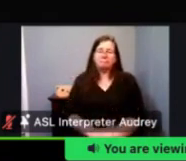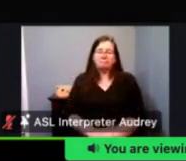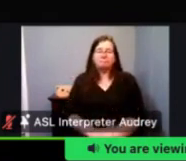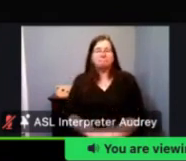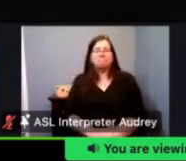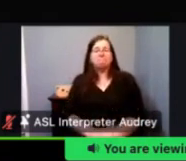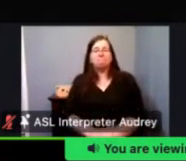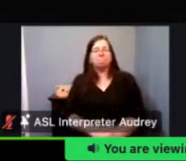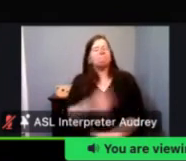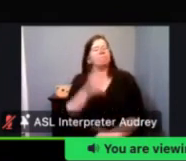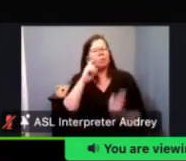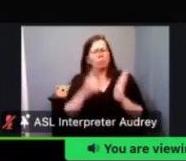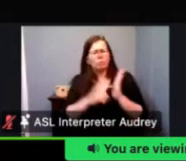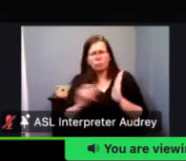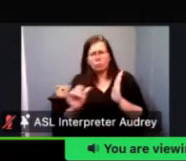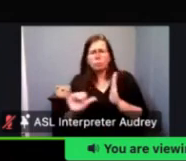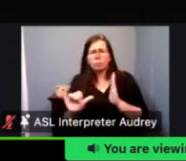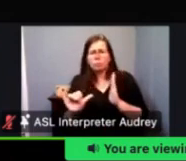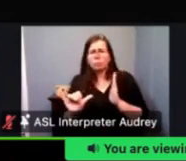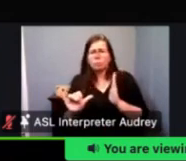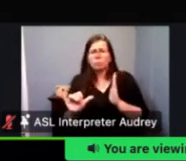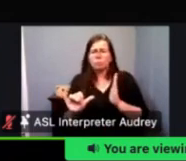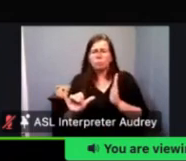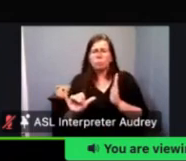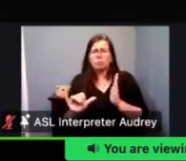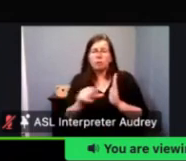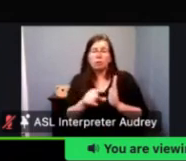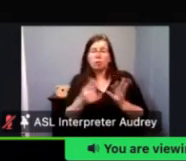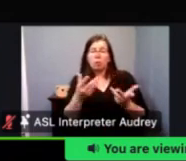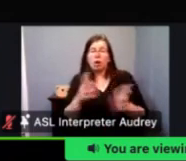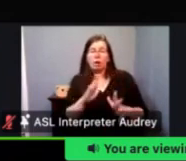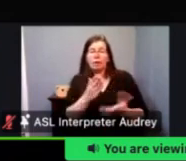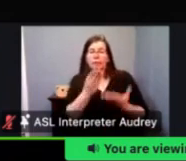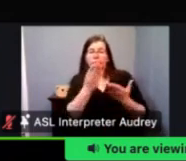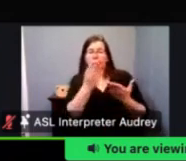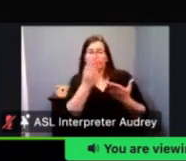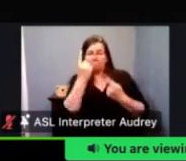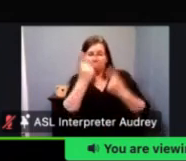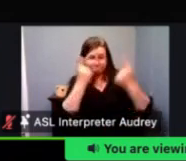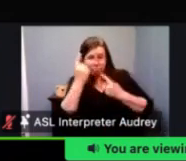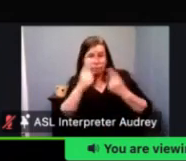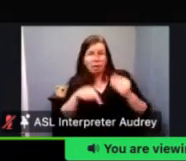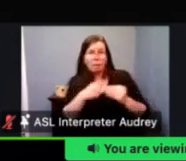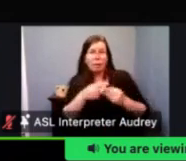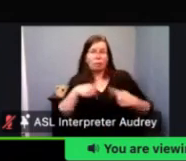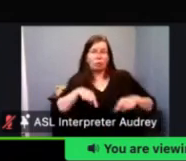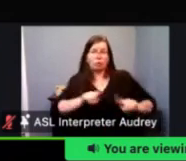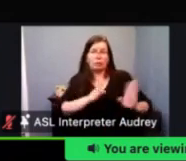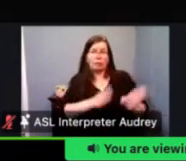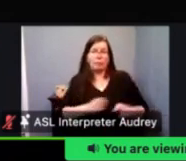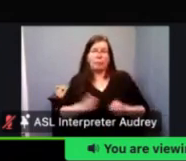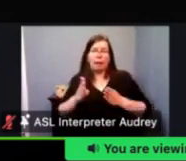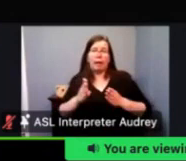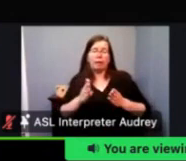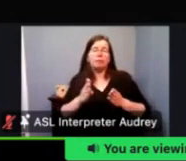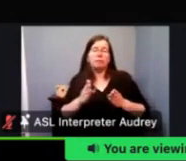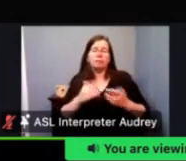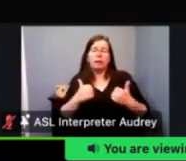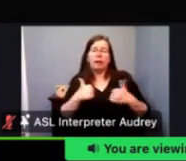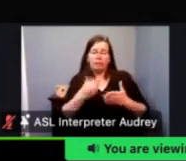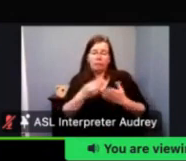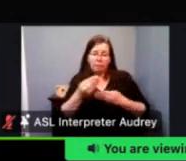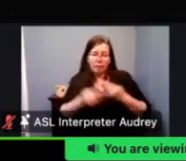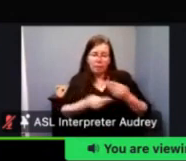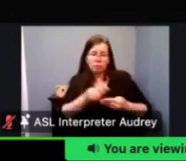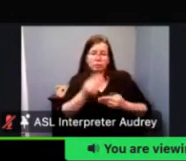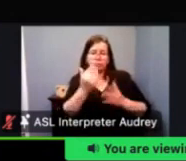just acknowledge, you know, just the fact that you are already thinking about that in the planning process, to have it as part of your budget,